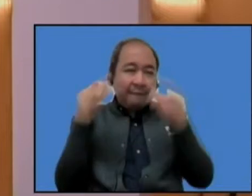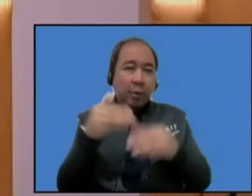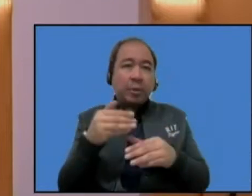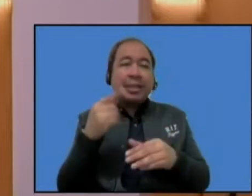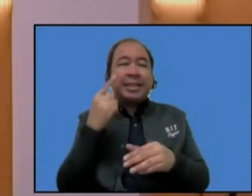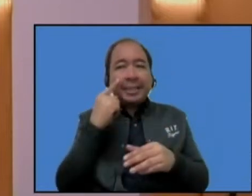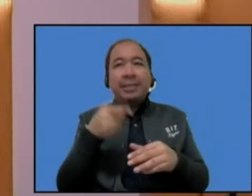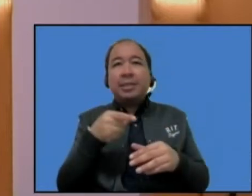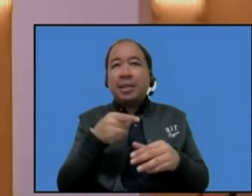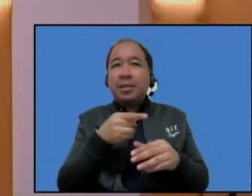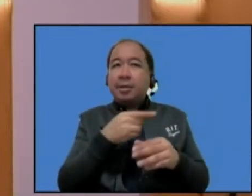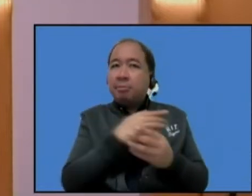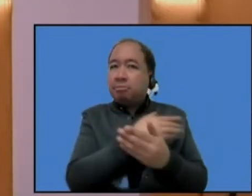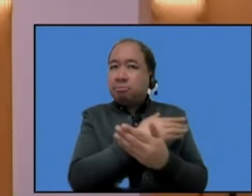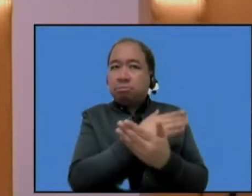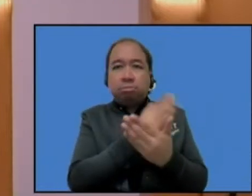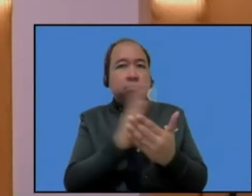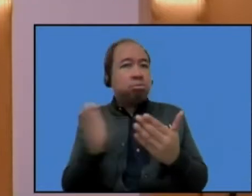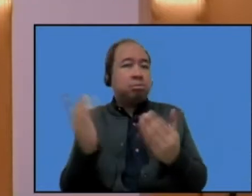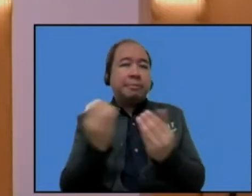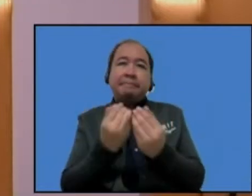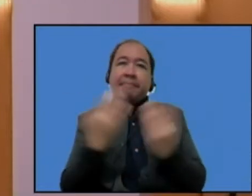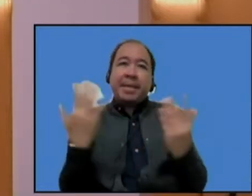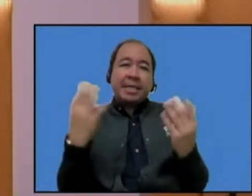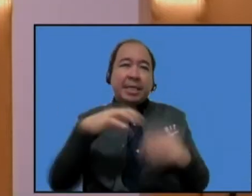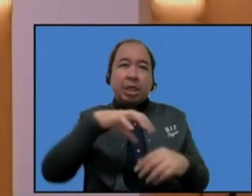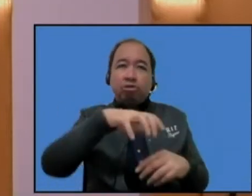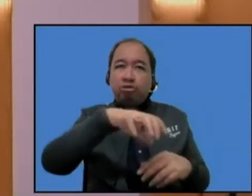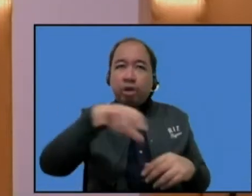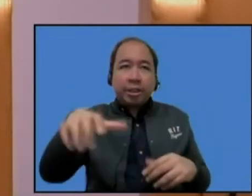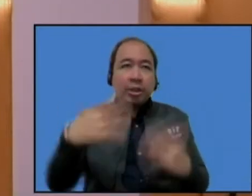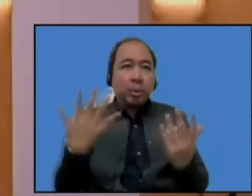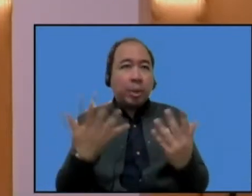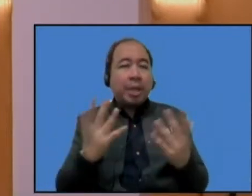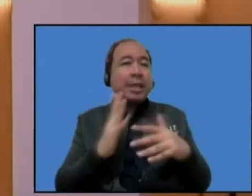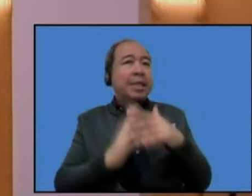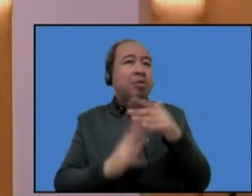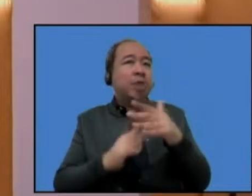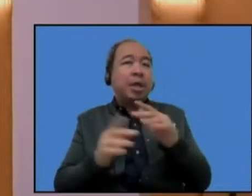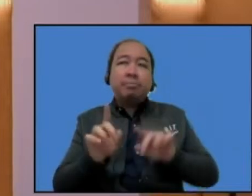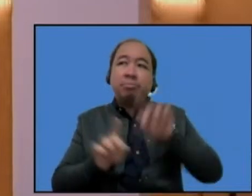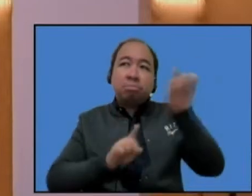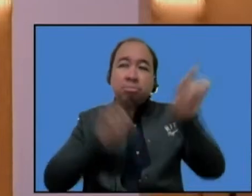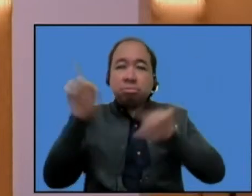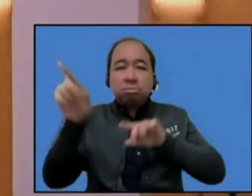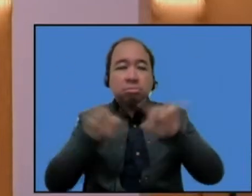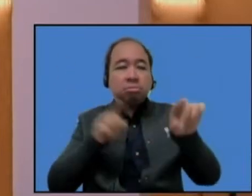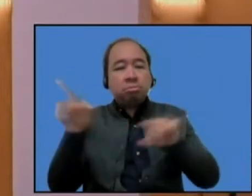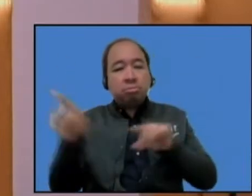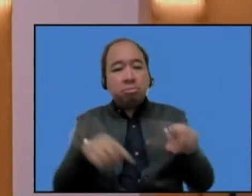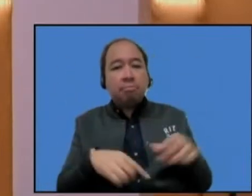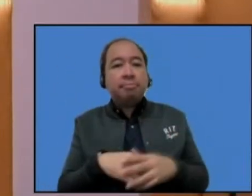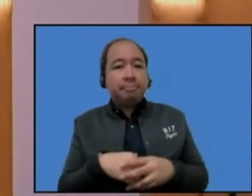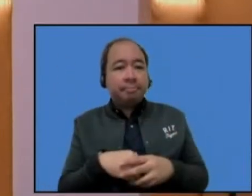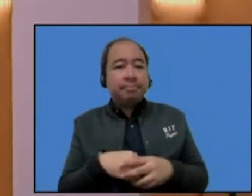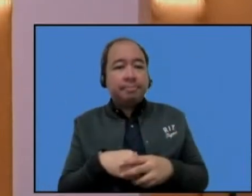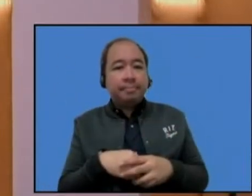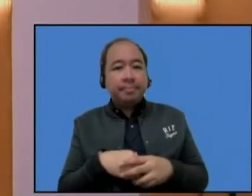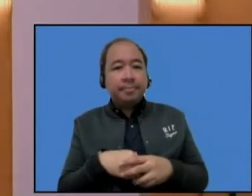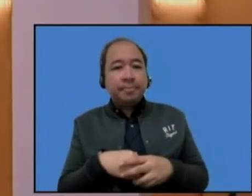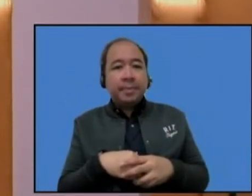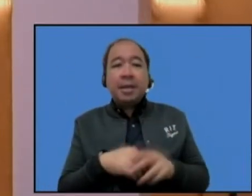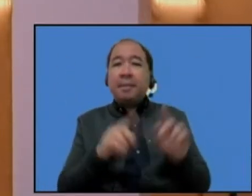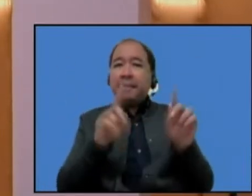across many sending countries in our region. I think we'll have an opportunity to come back in case we have any questions coming back. Anything else? Mr.